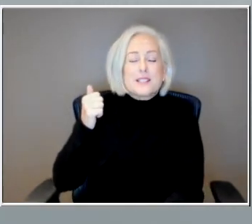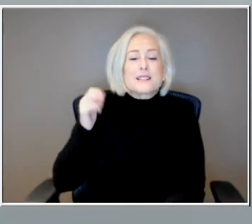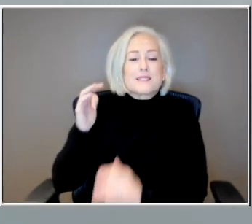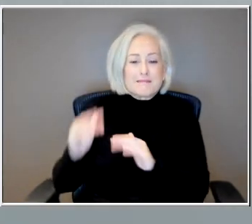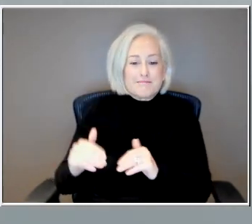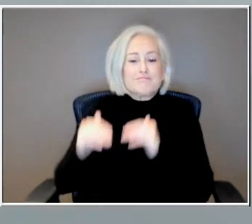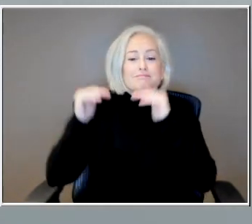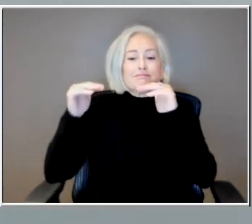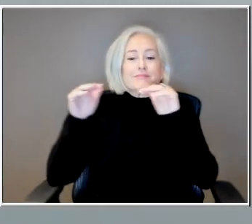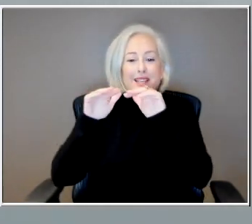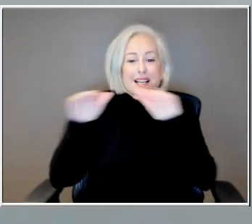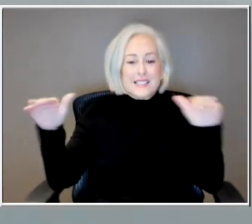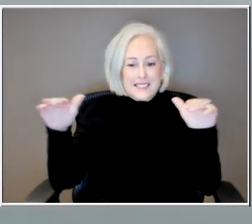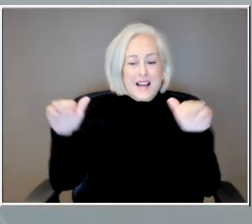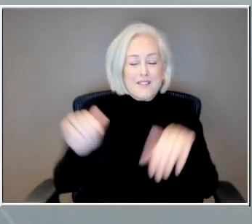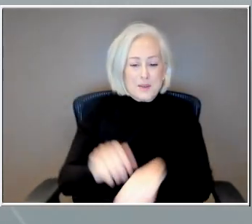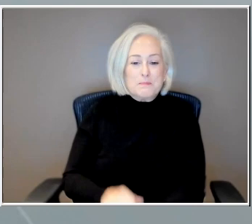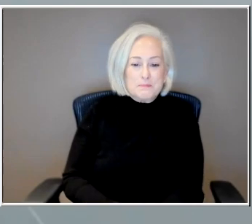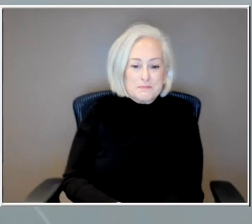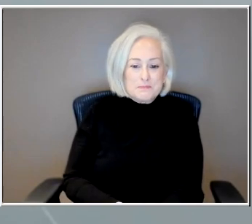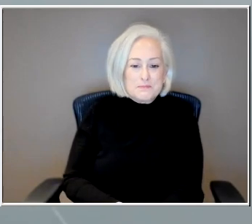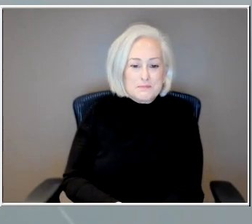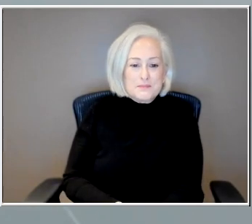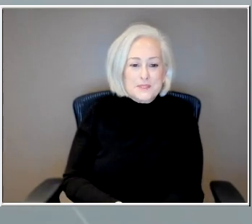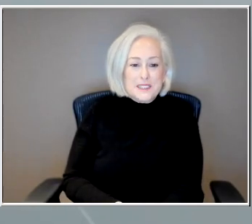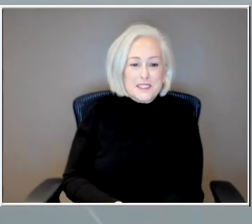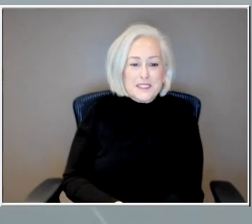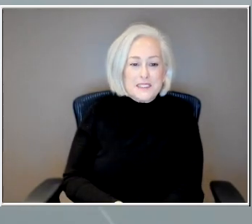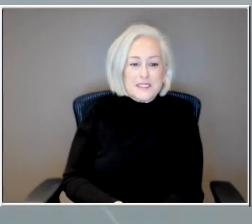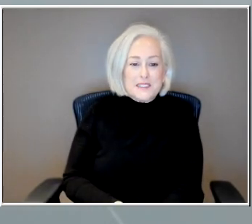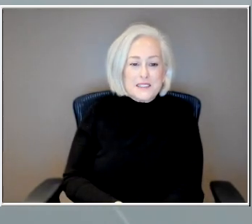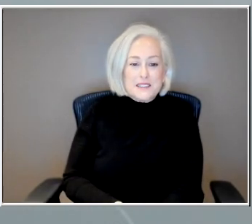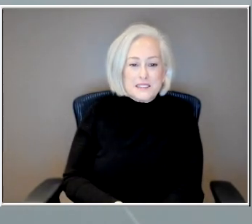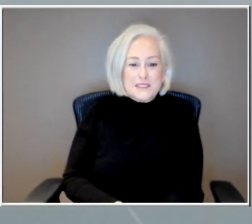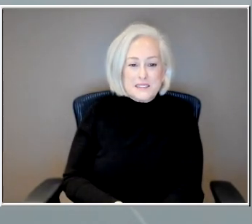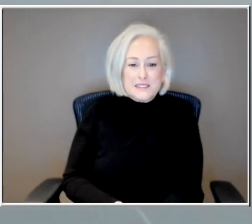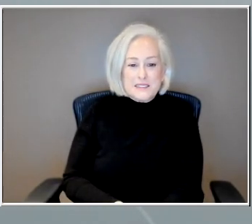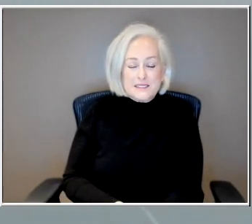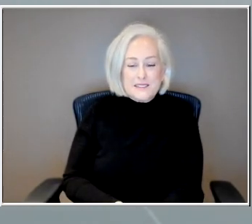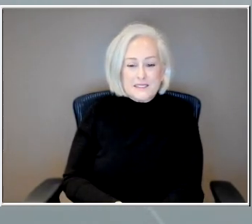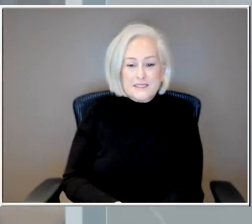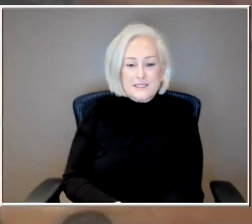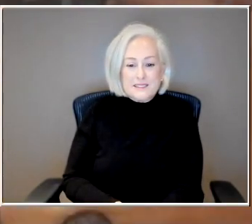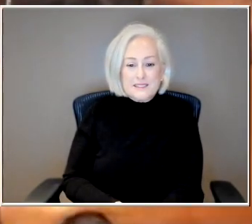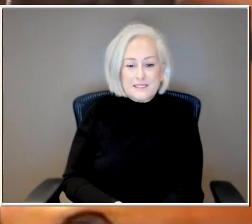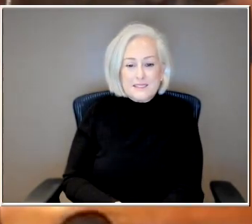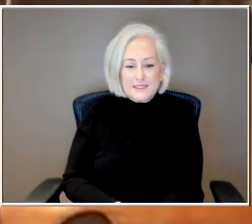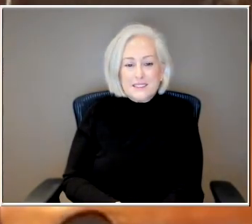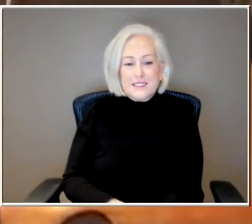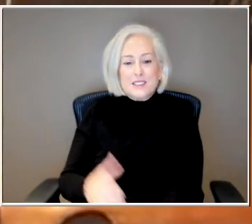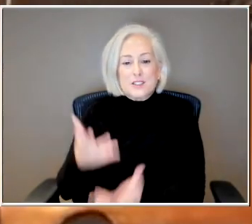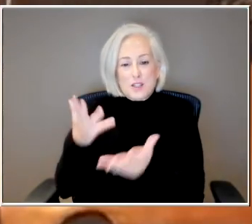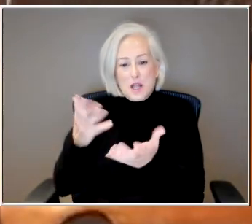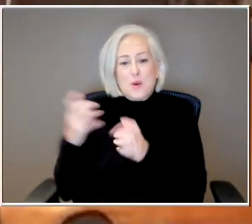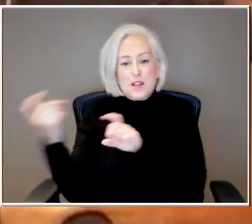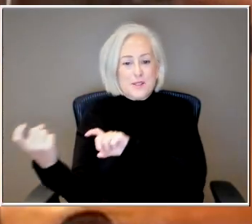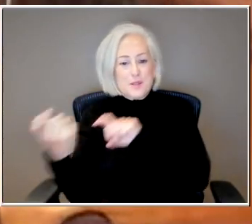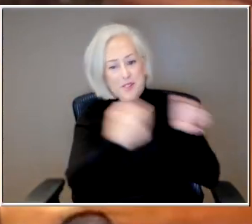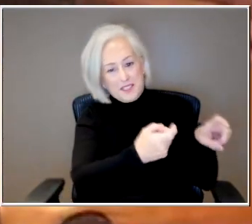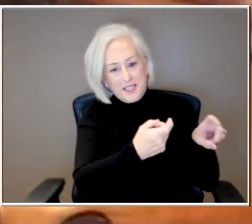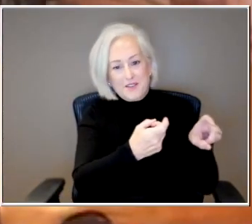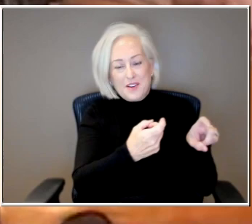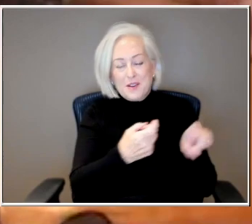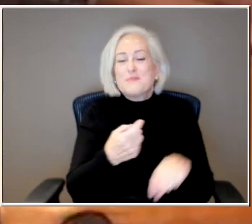and they decided that it'd be a nice gesture maybe to give Jeff a ball since he's an Ohio State